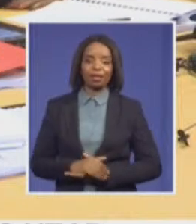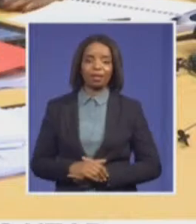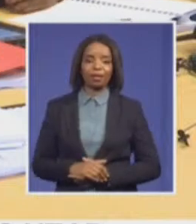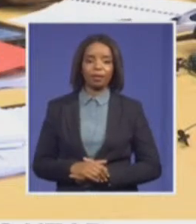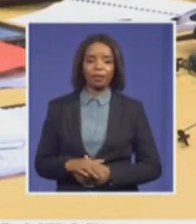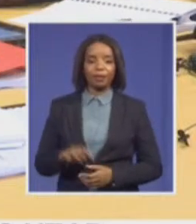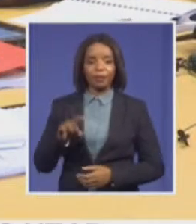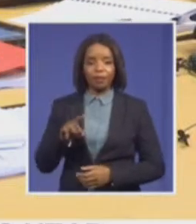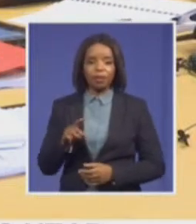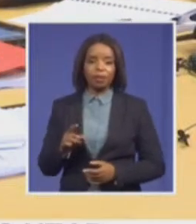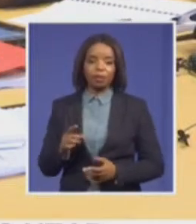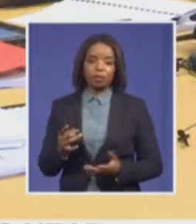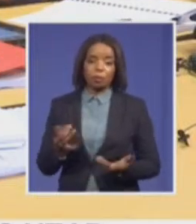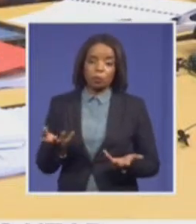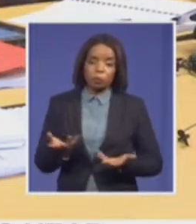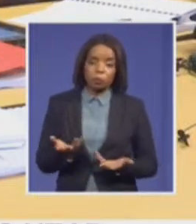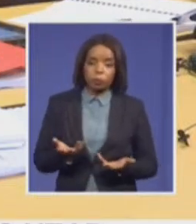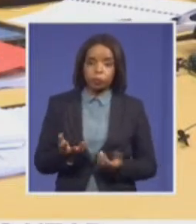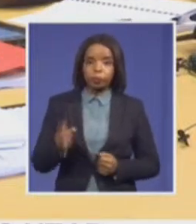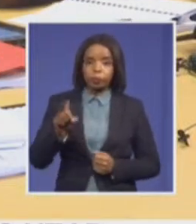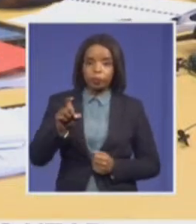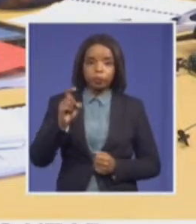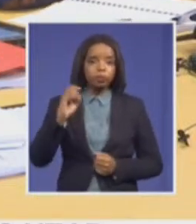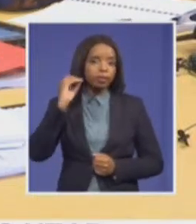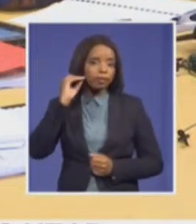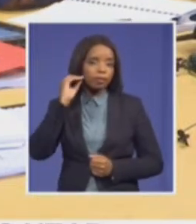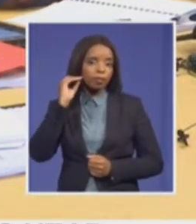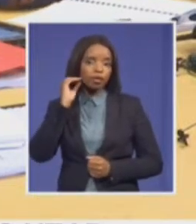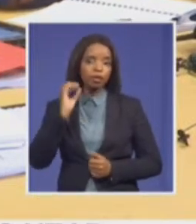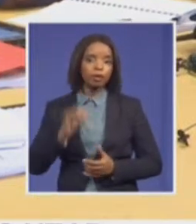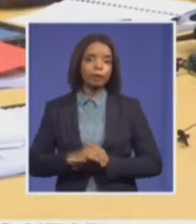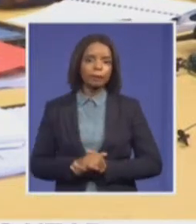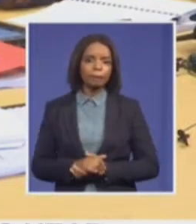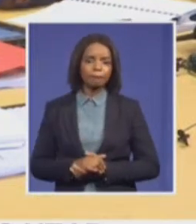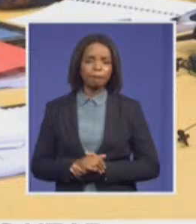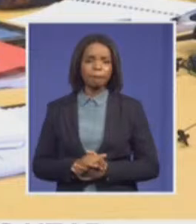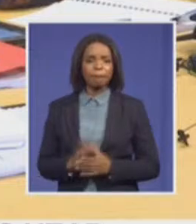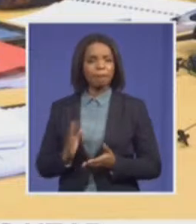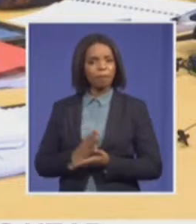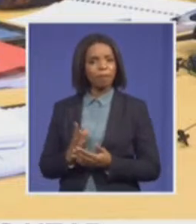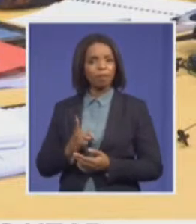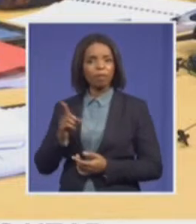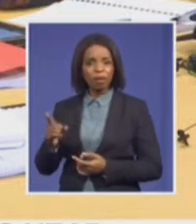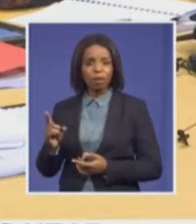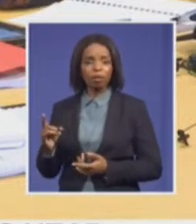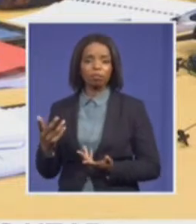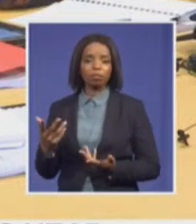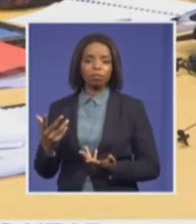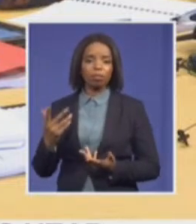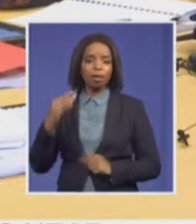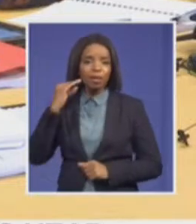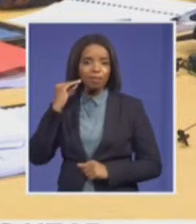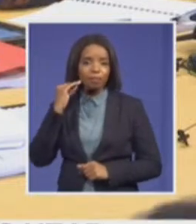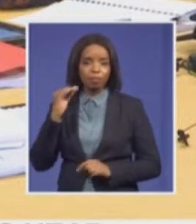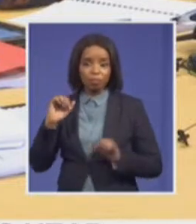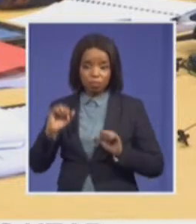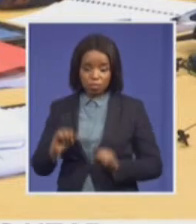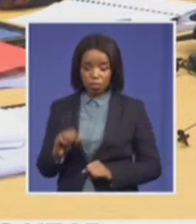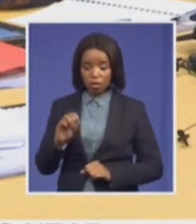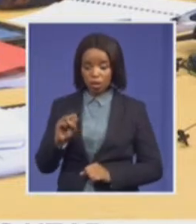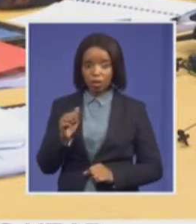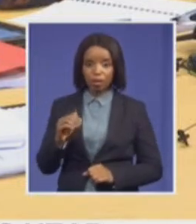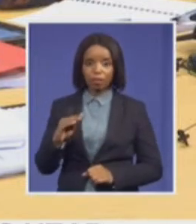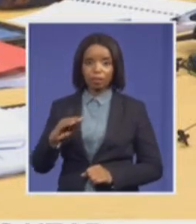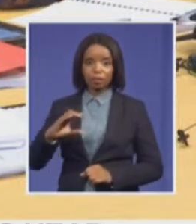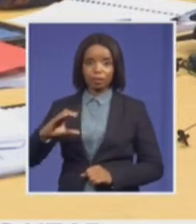information. Tell me, is head of legal not involved in these issues at the SABC? Which issues? These specific, like for